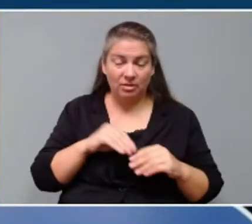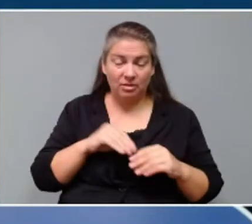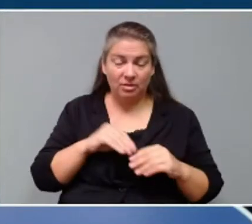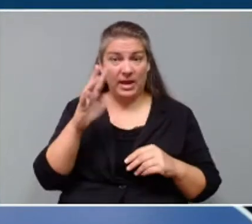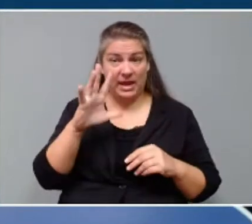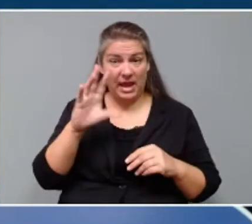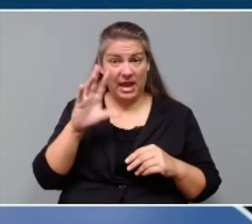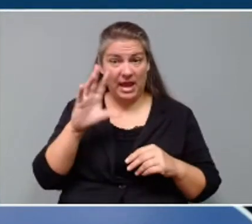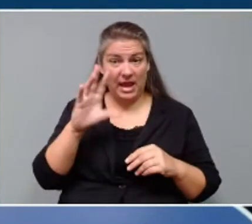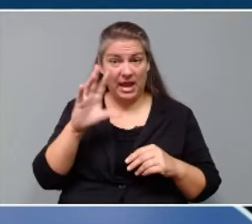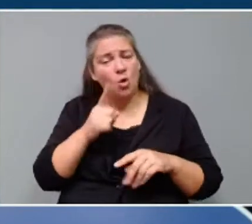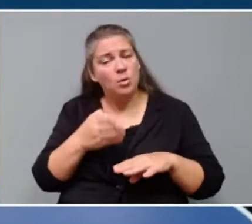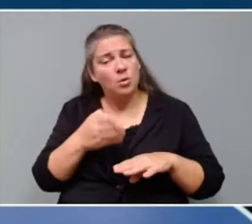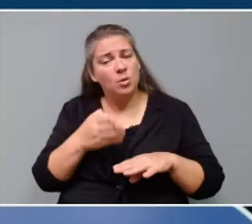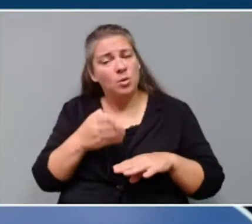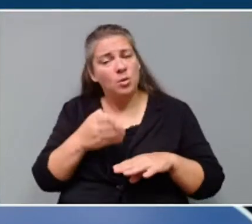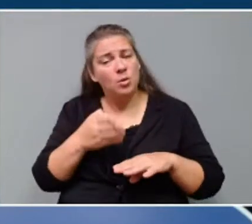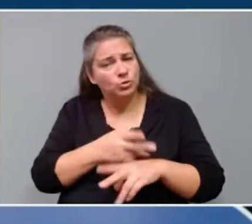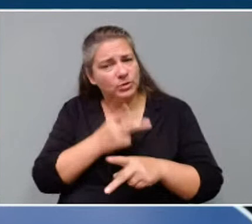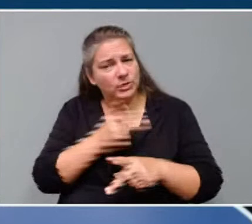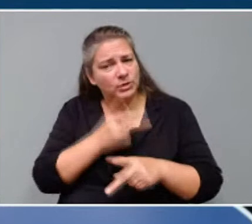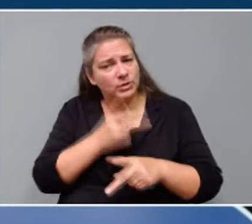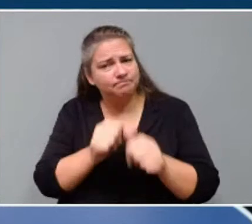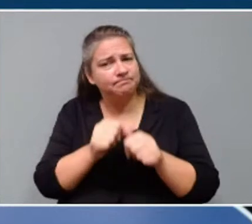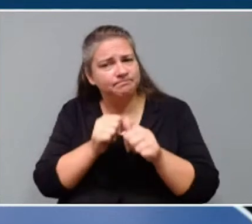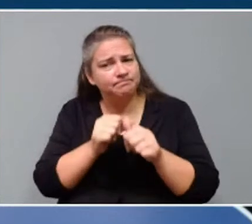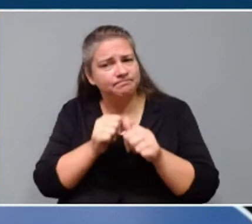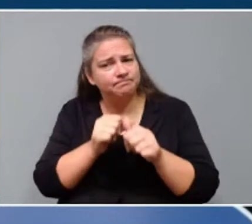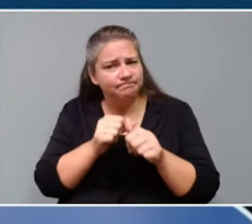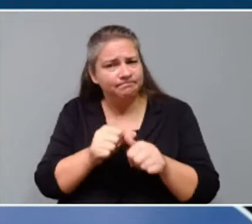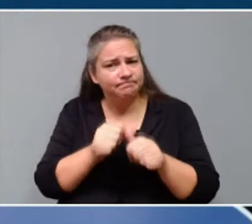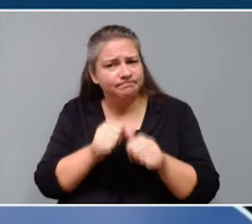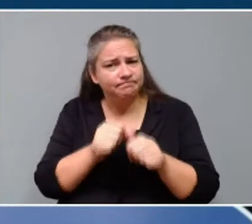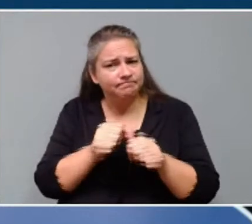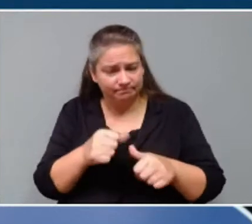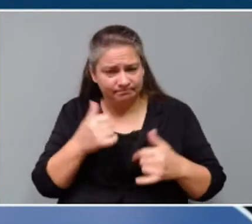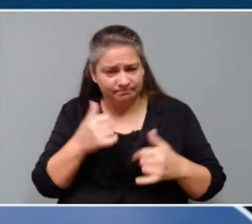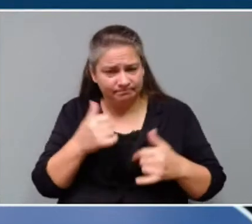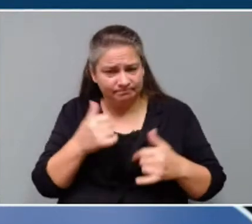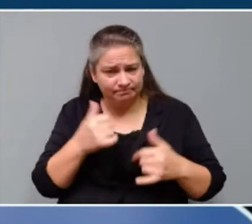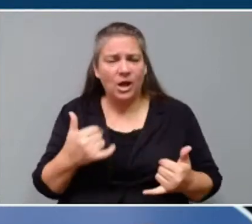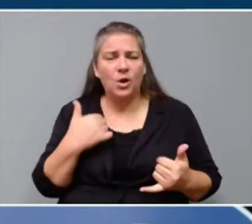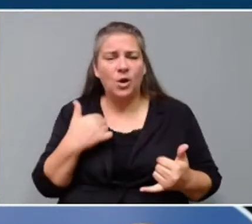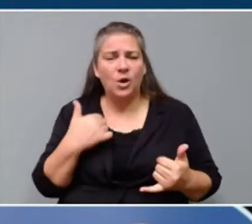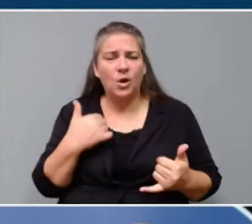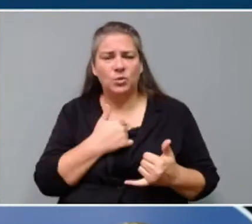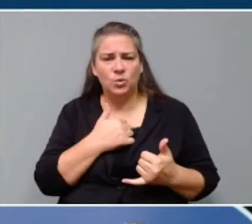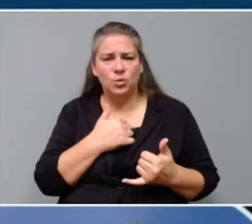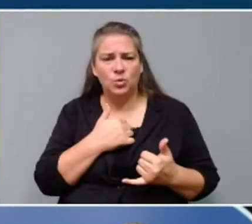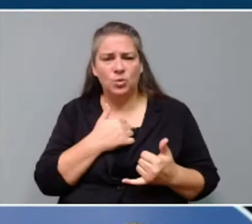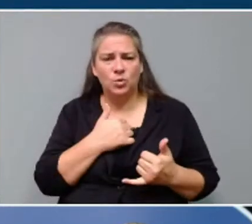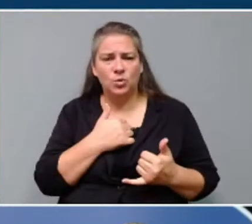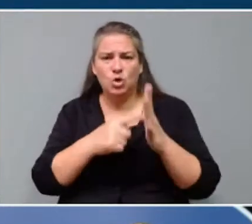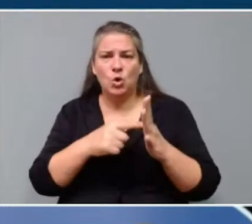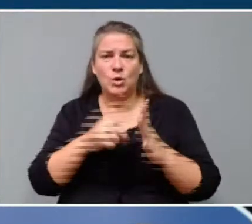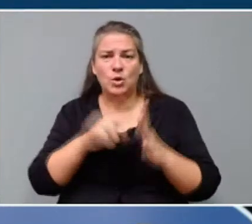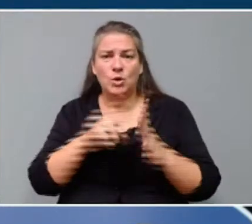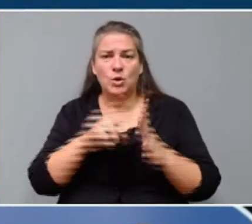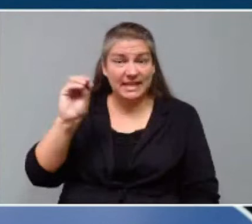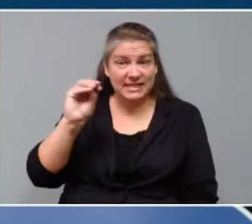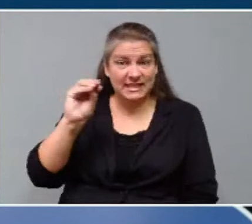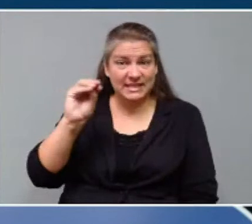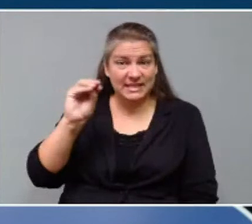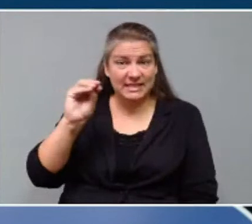improving. Keep it up, keep pushing. We are now getting to a point where we will likely start showing a 60% and